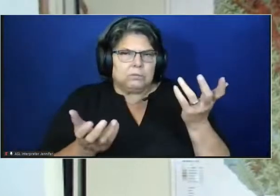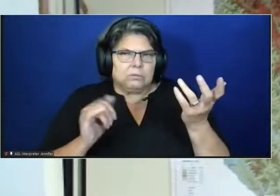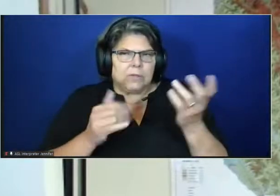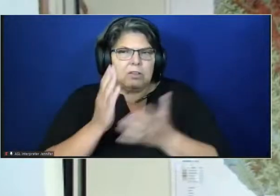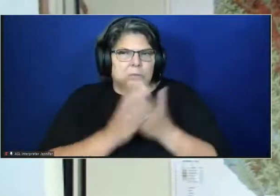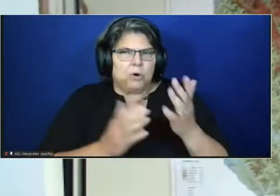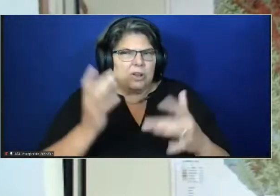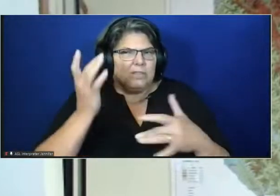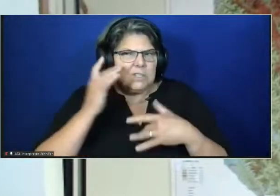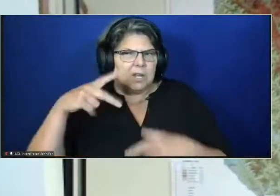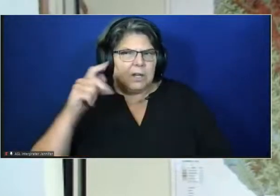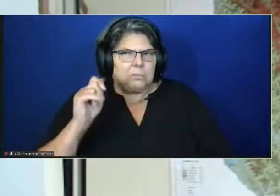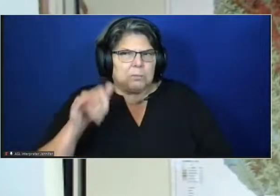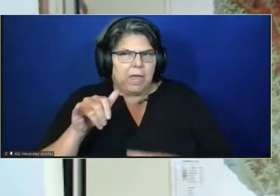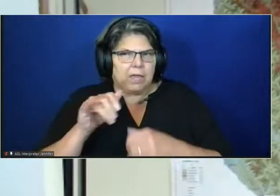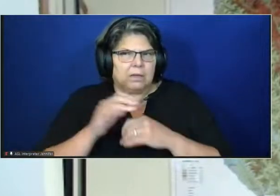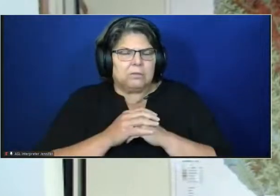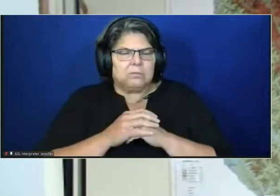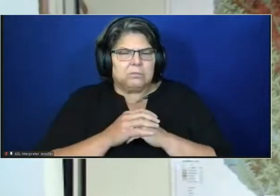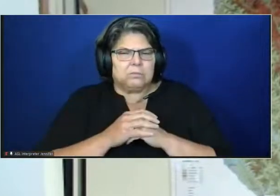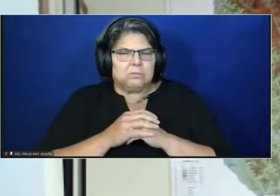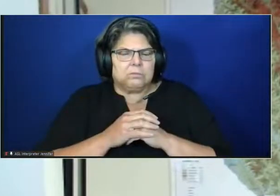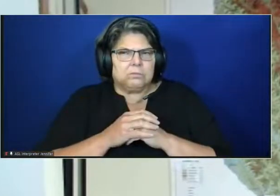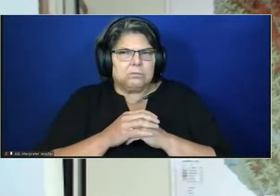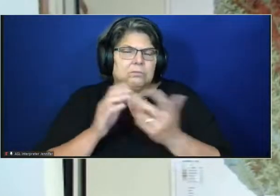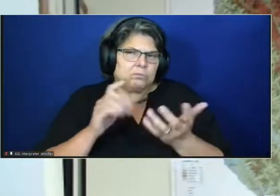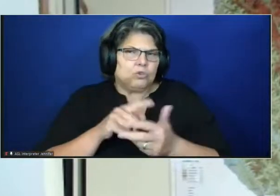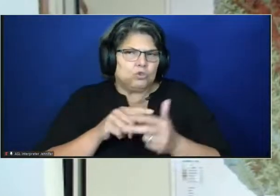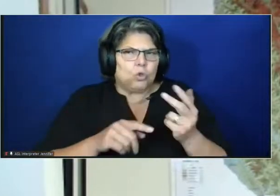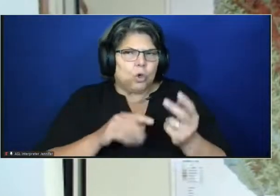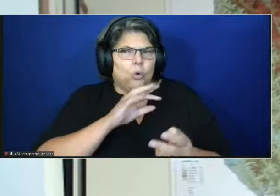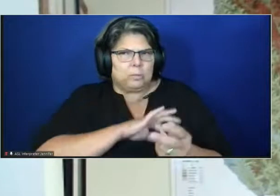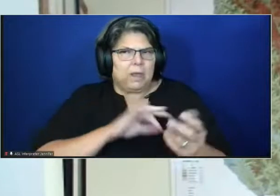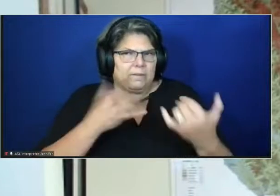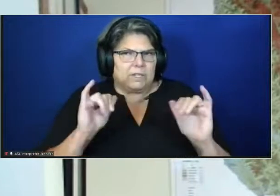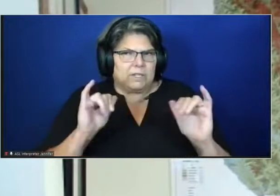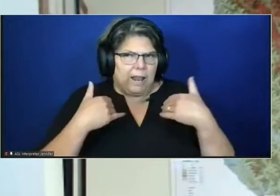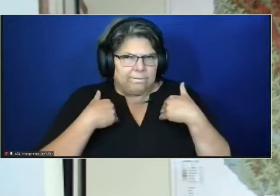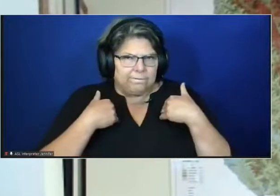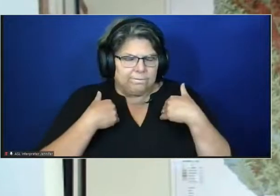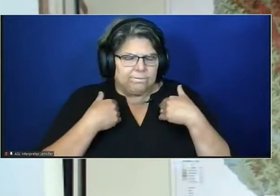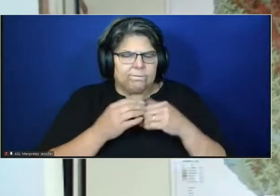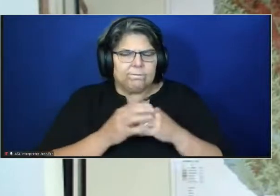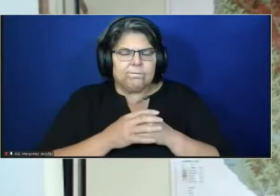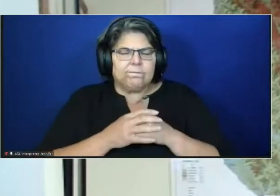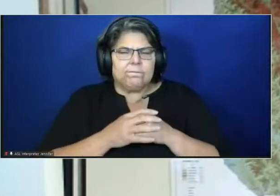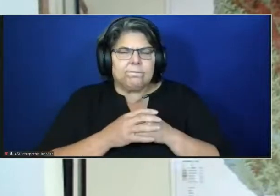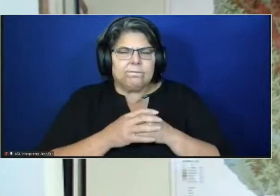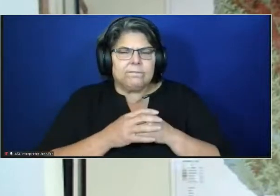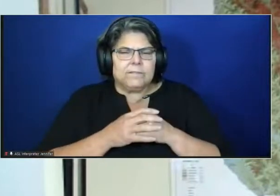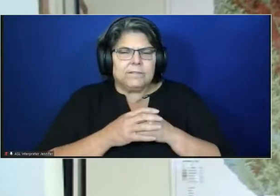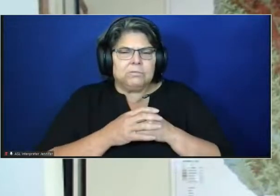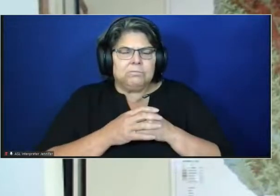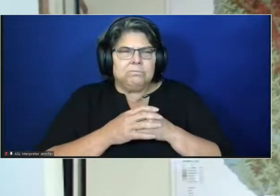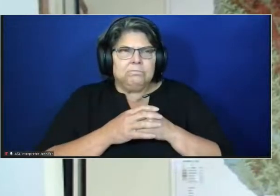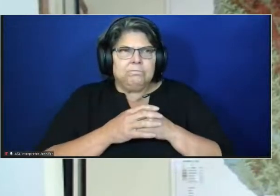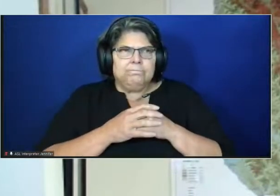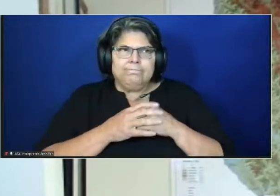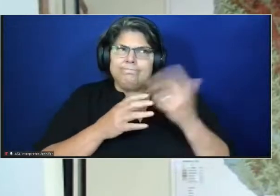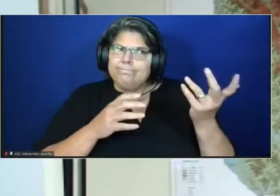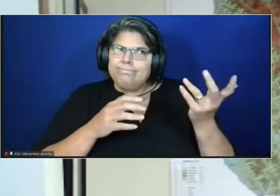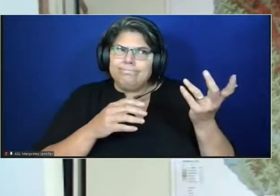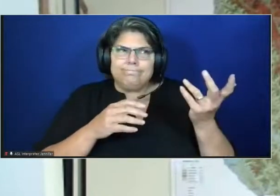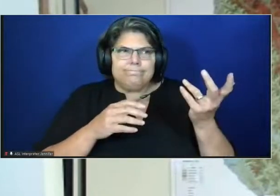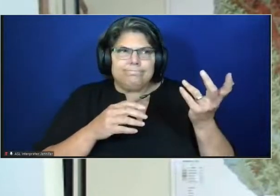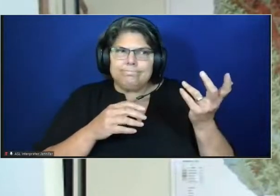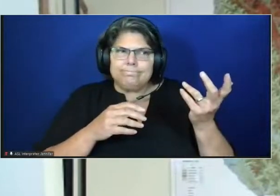sick pay. So those benefits are still around. I don't know very much more